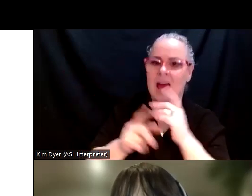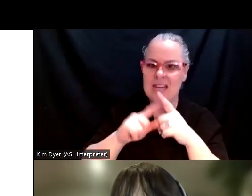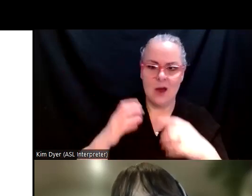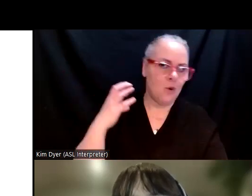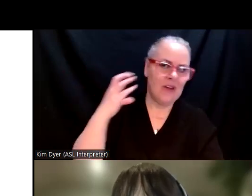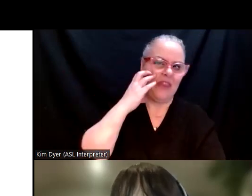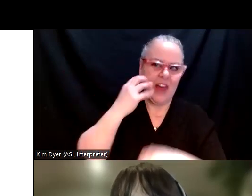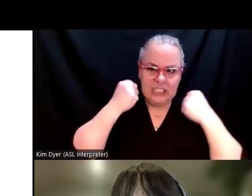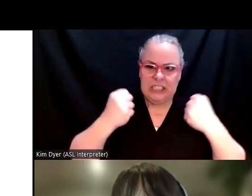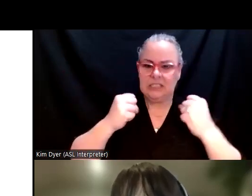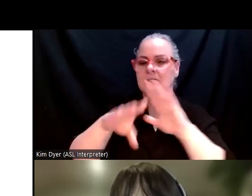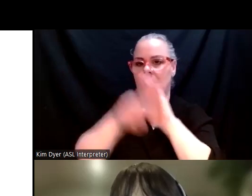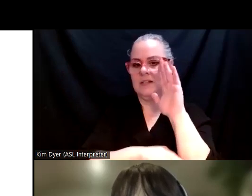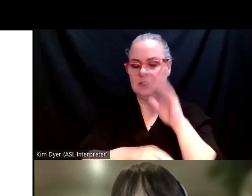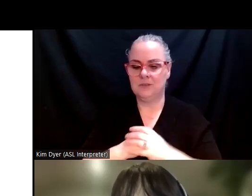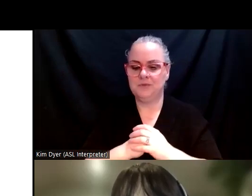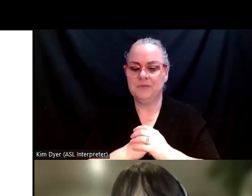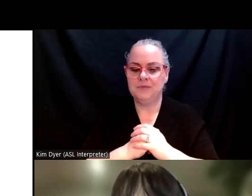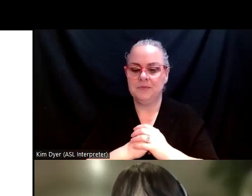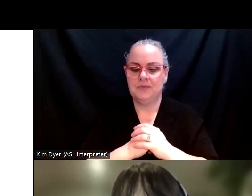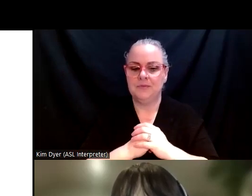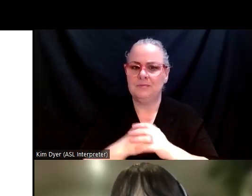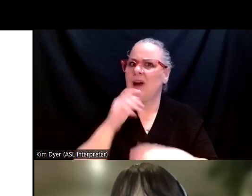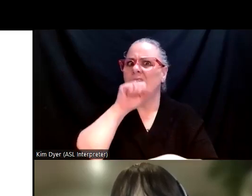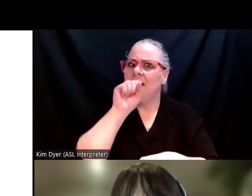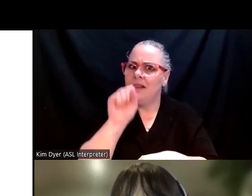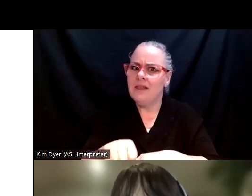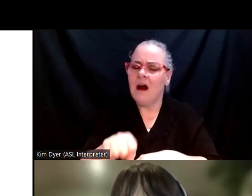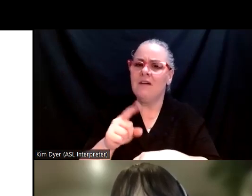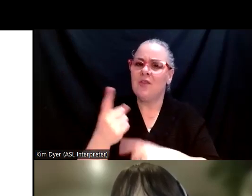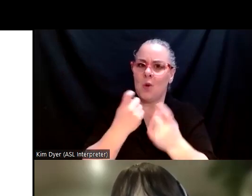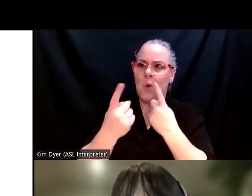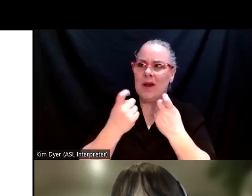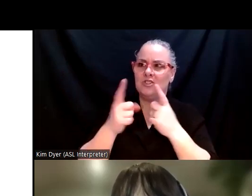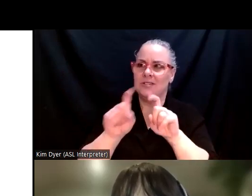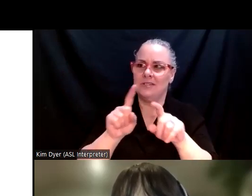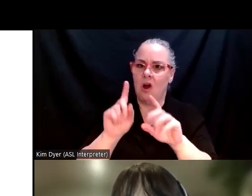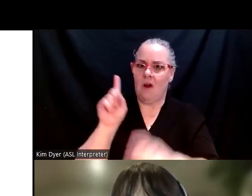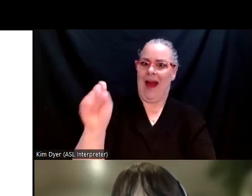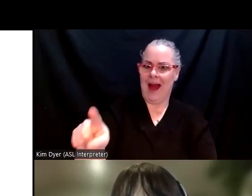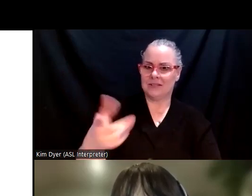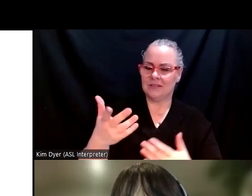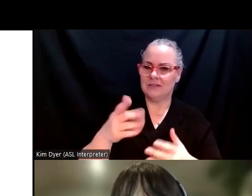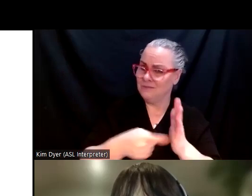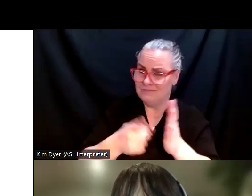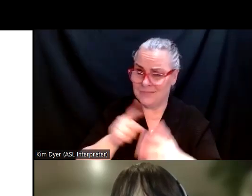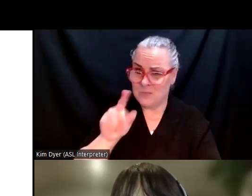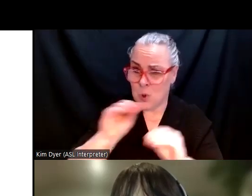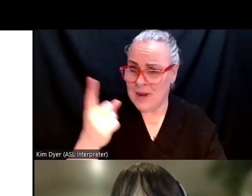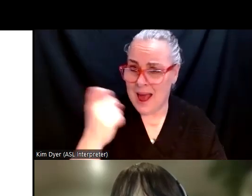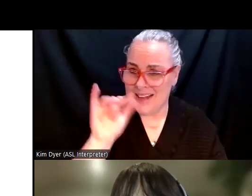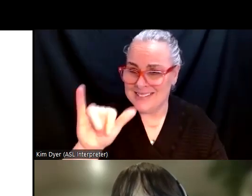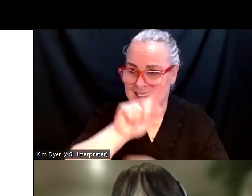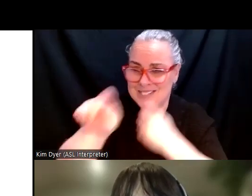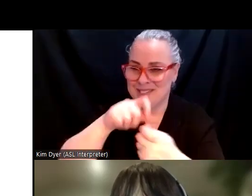list. So it's, but I love the fact that the question's being asked. Oftentimes that question is not